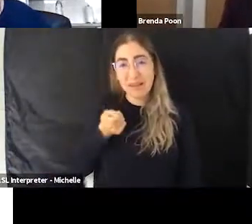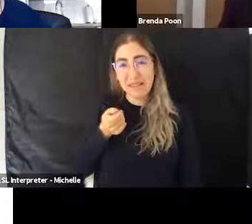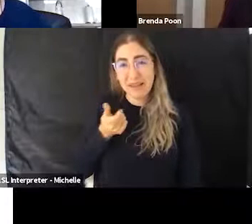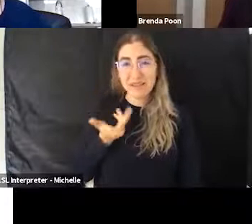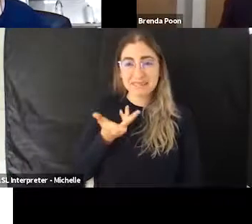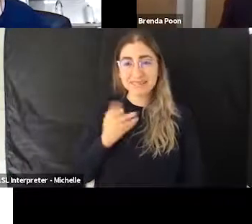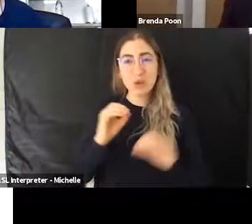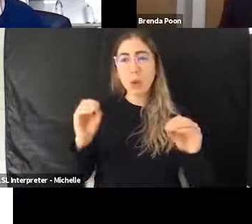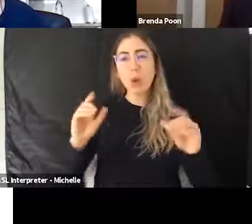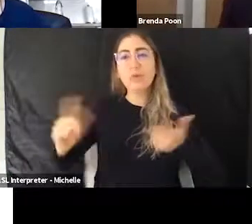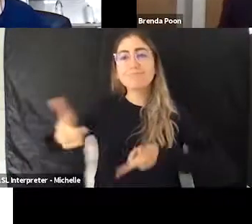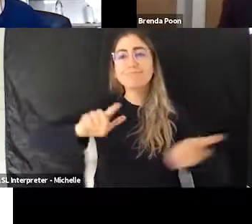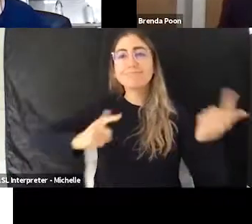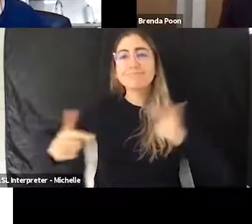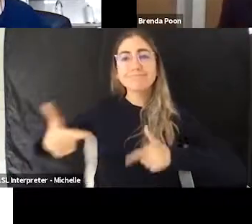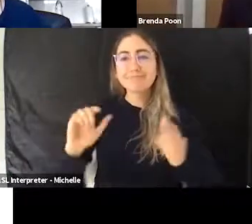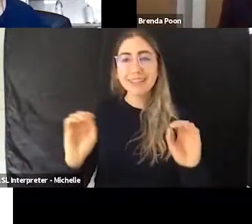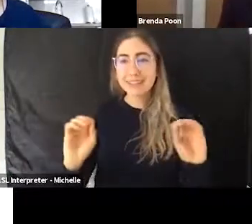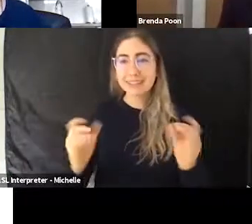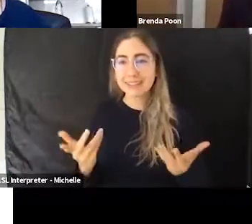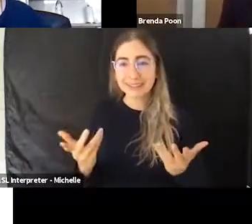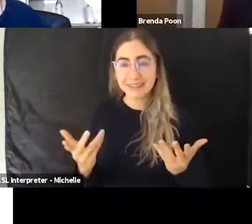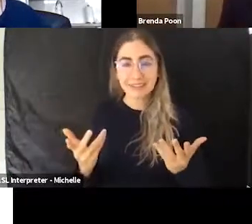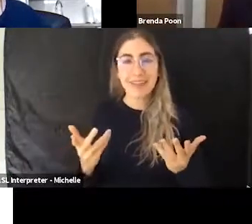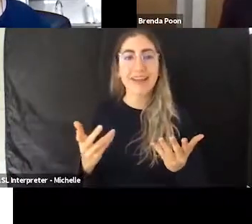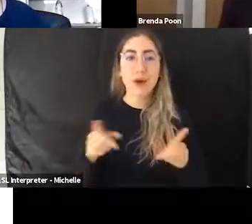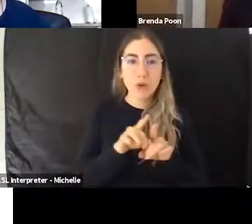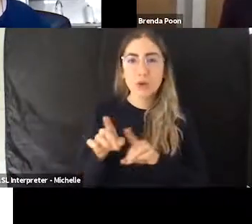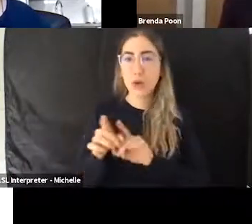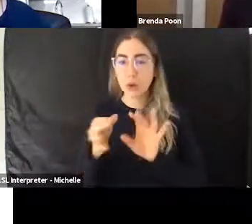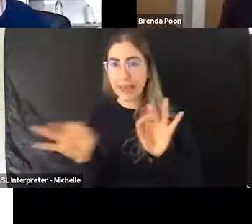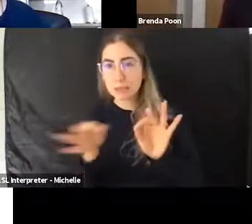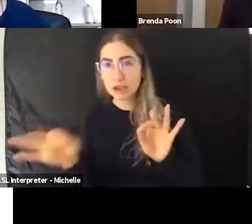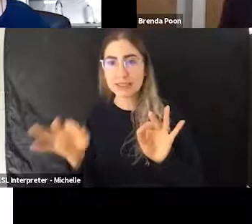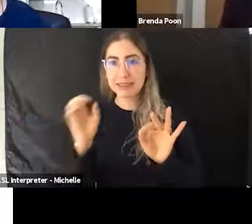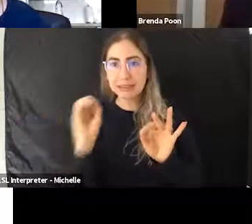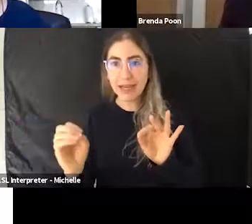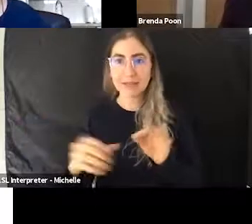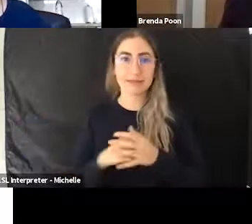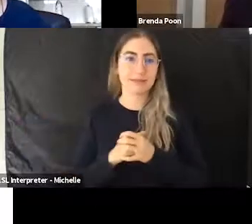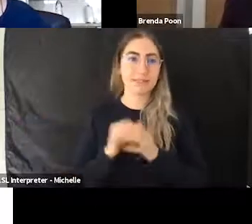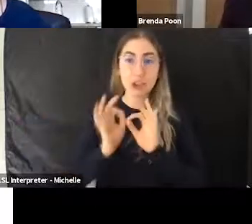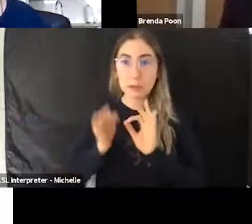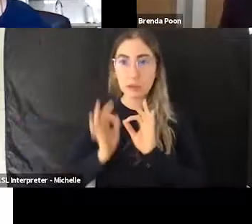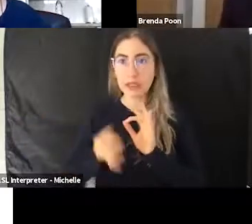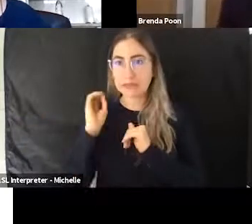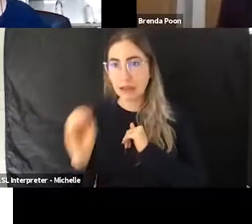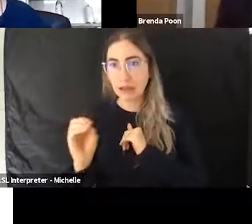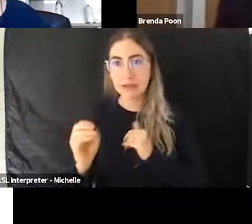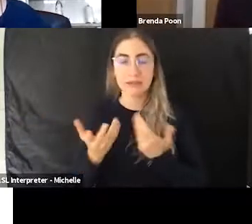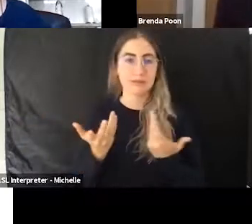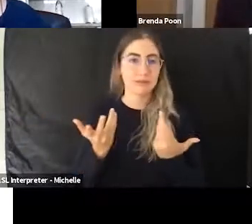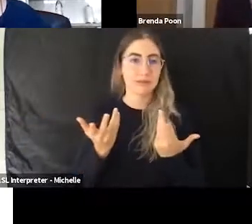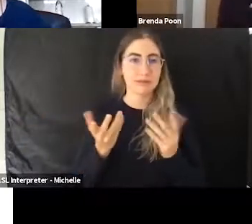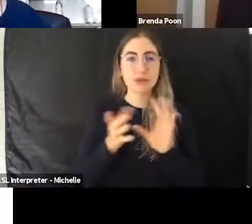of accessibility in terms of no captioning available or interpreting services or recordings or transcripts. And we